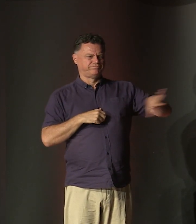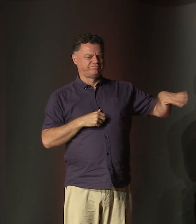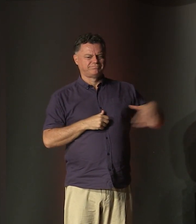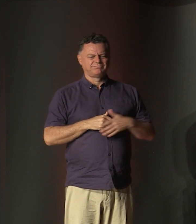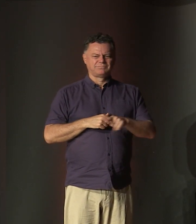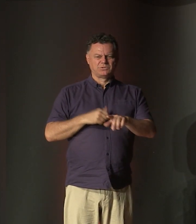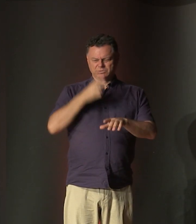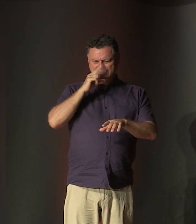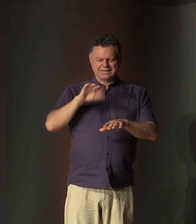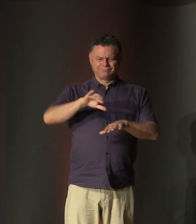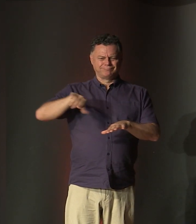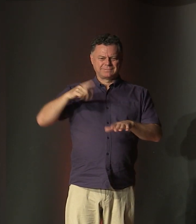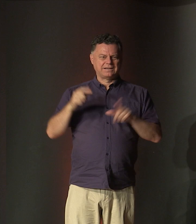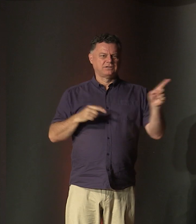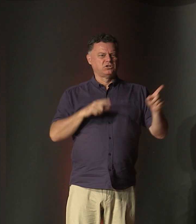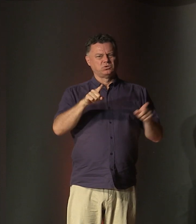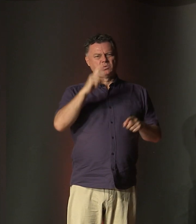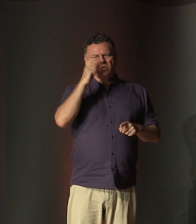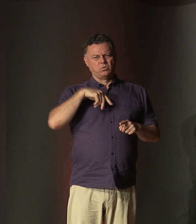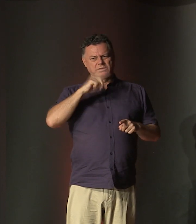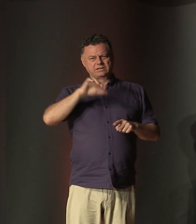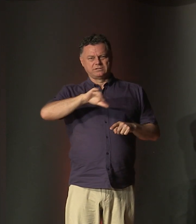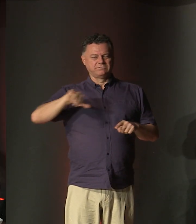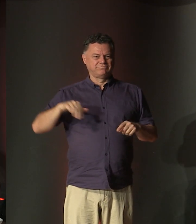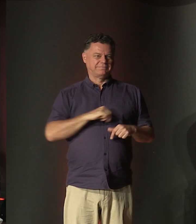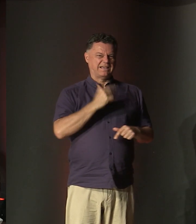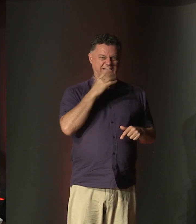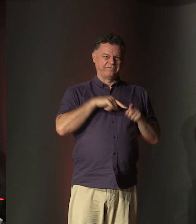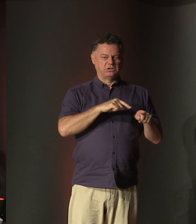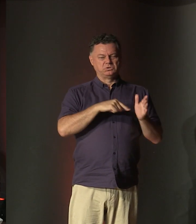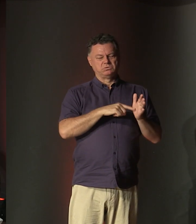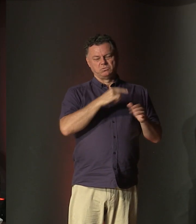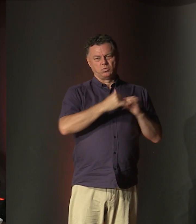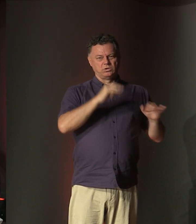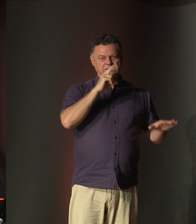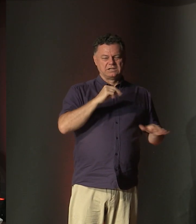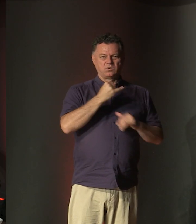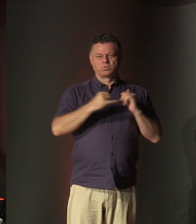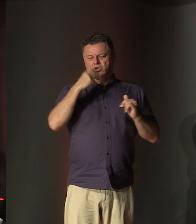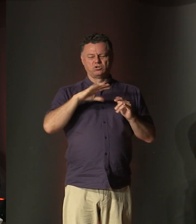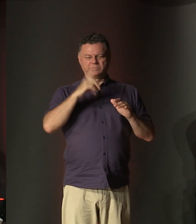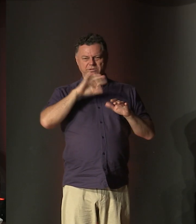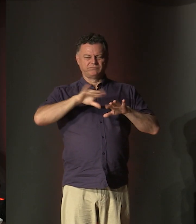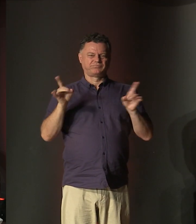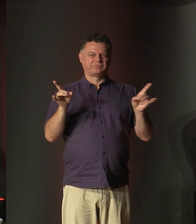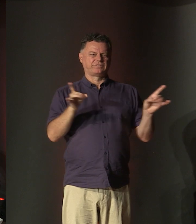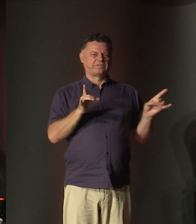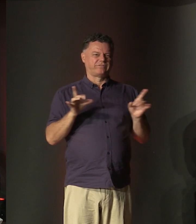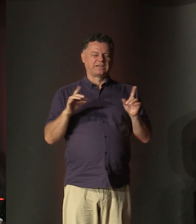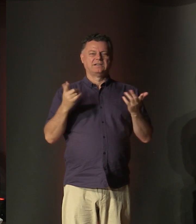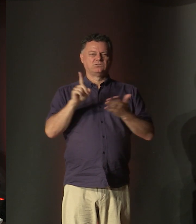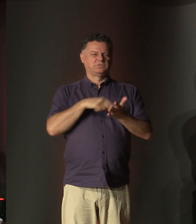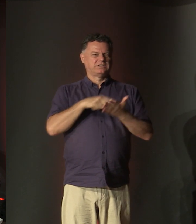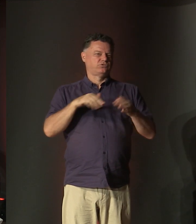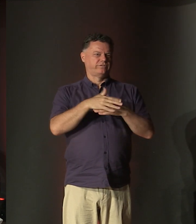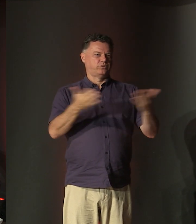You're too old to do this activity. So for people across the lifespan,